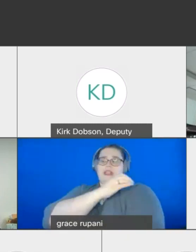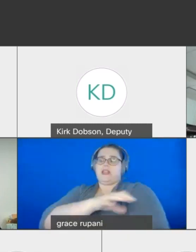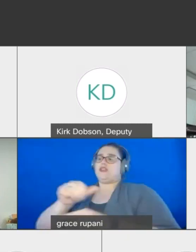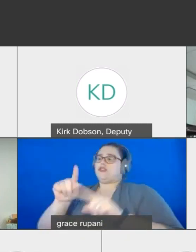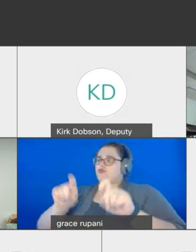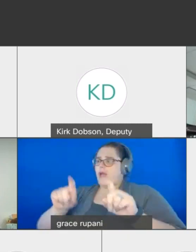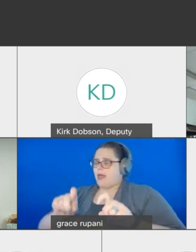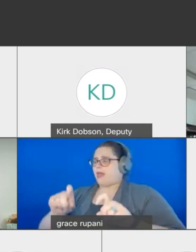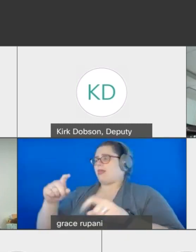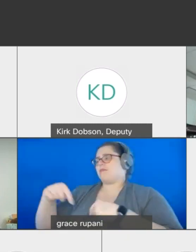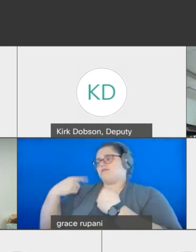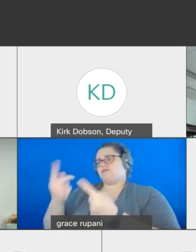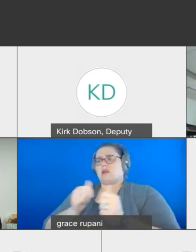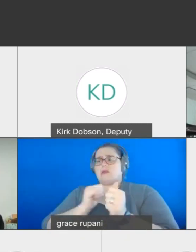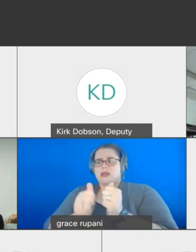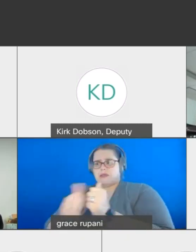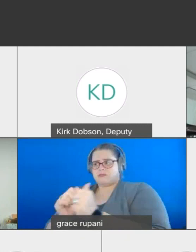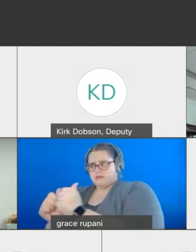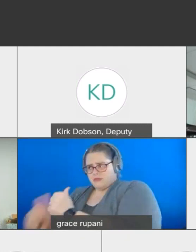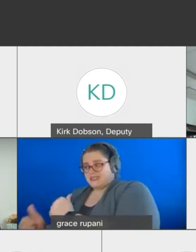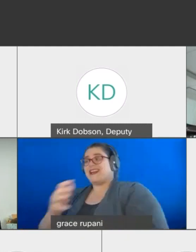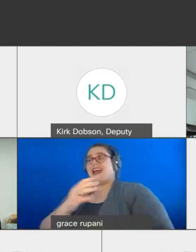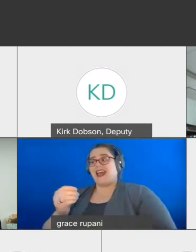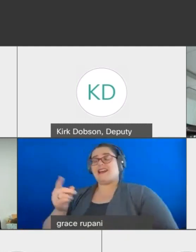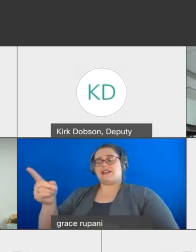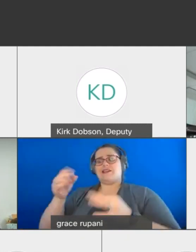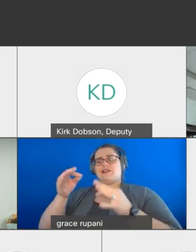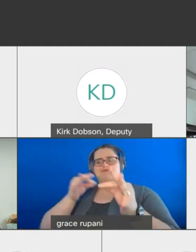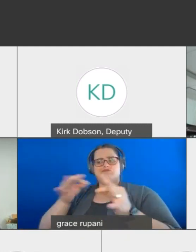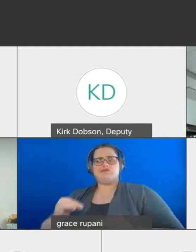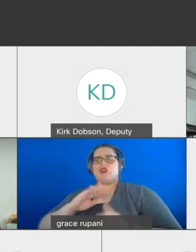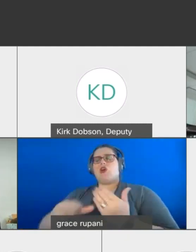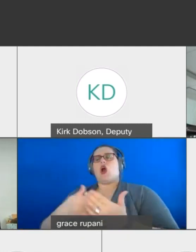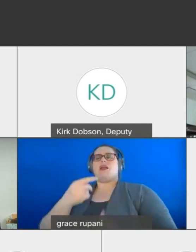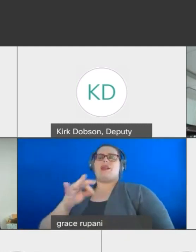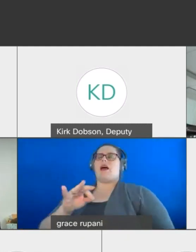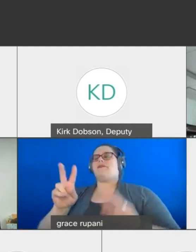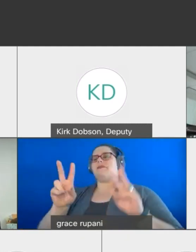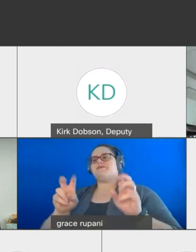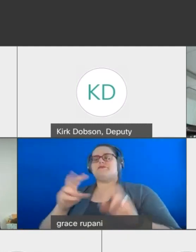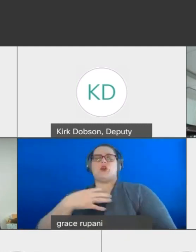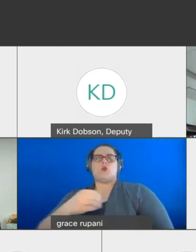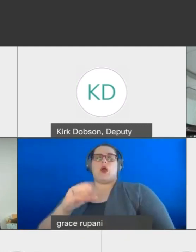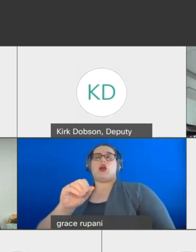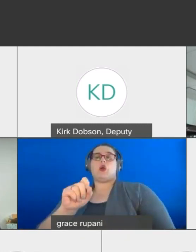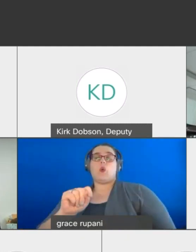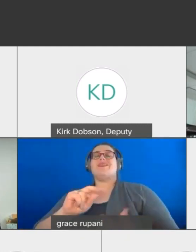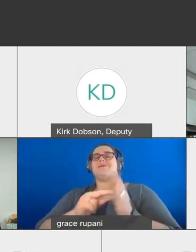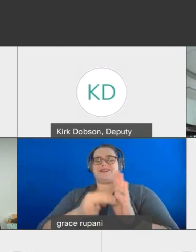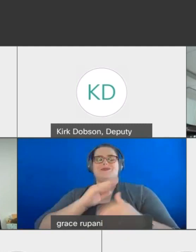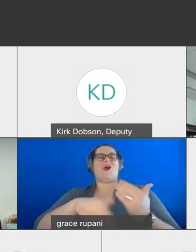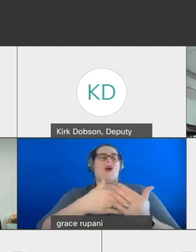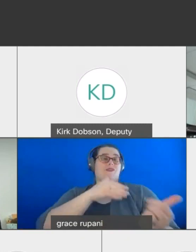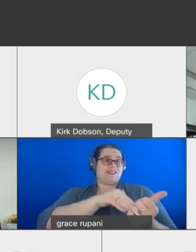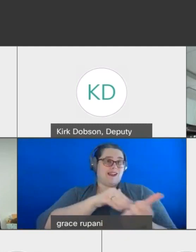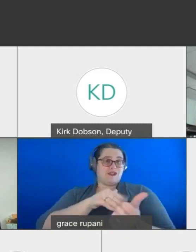he described it is it has gone through all of the white coats, meaning the doctors and the scientists, and that it hadn't gone